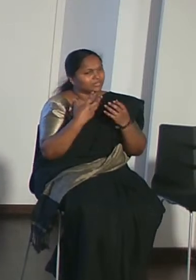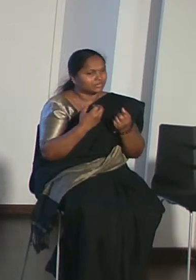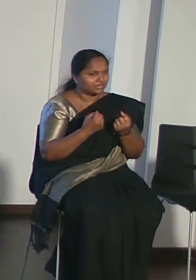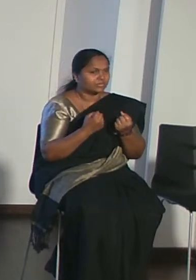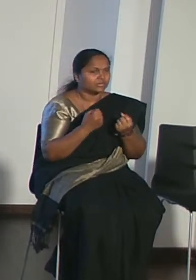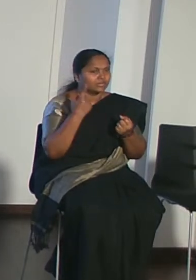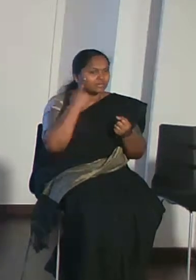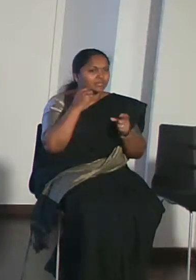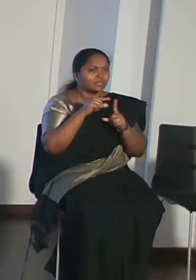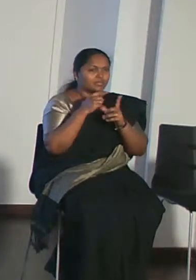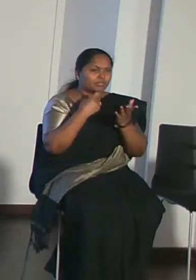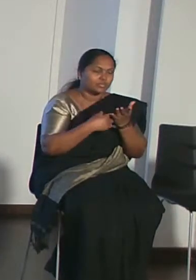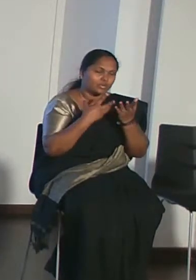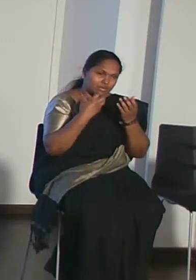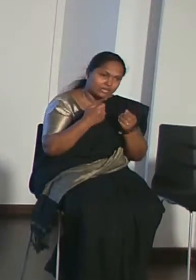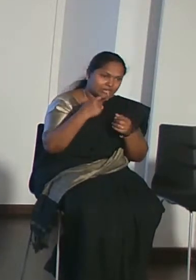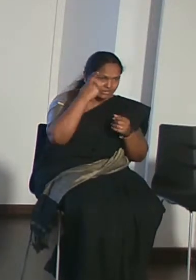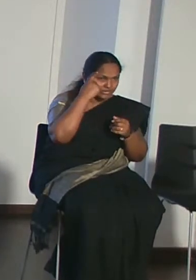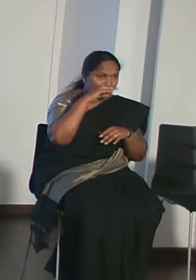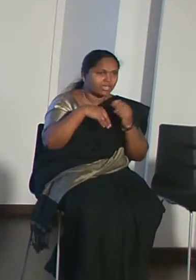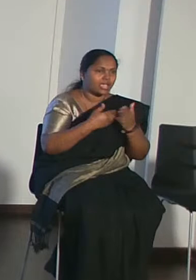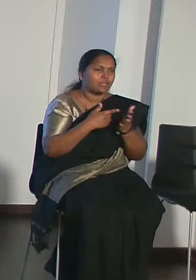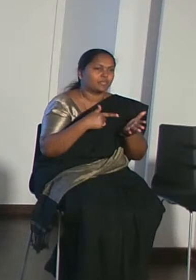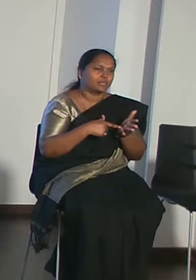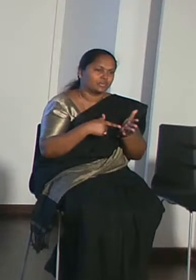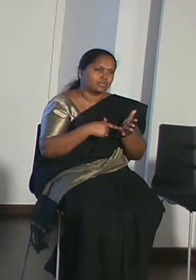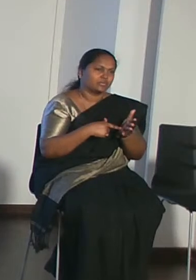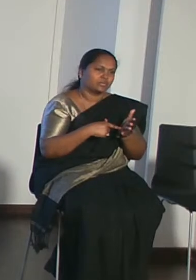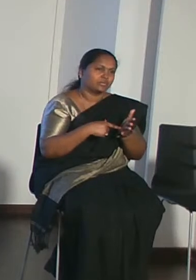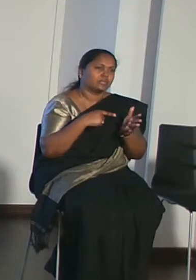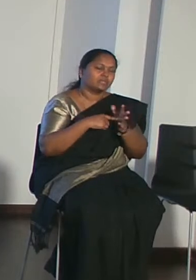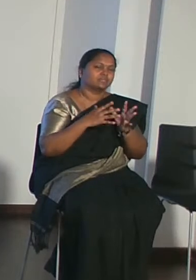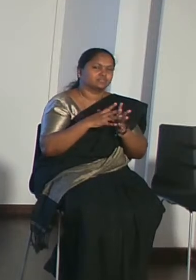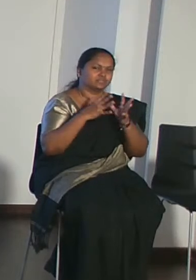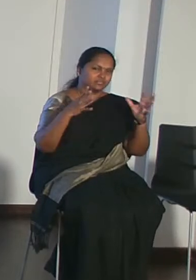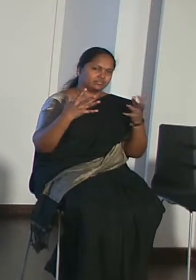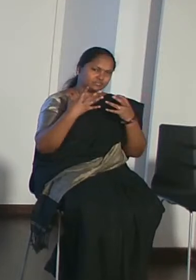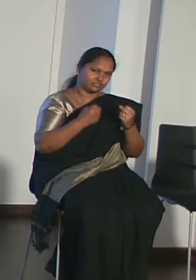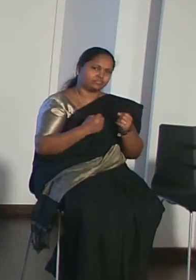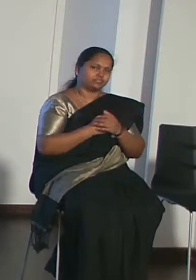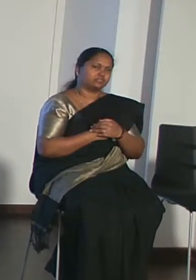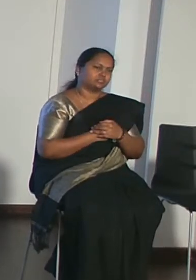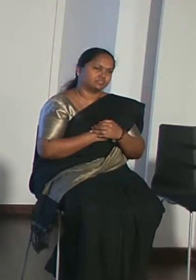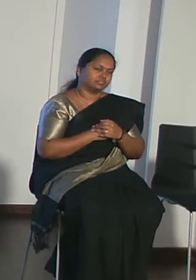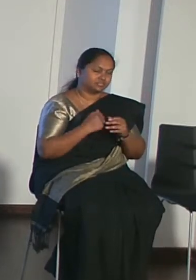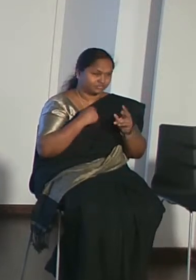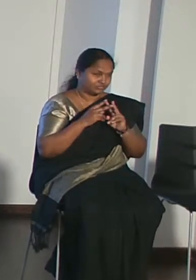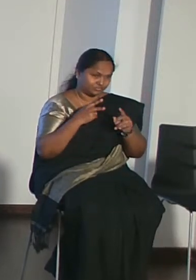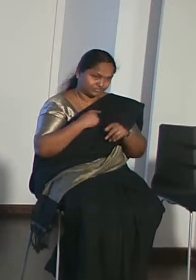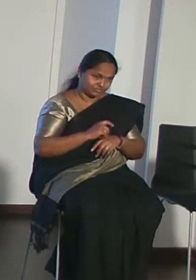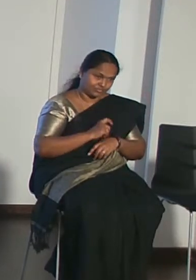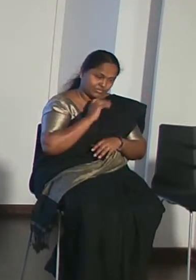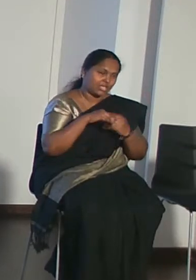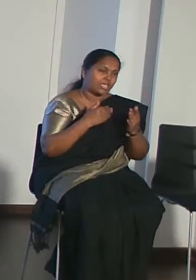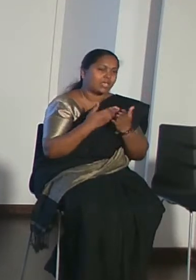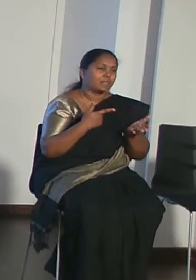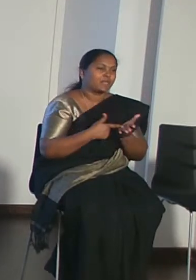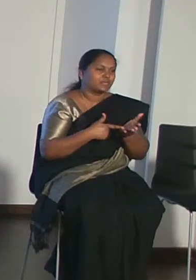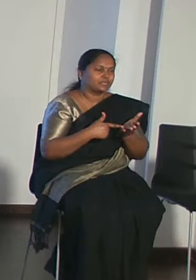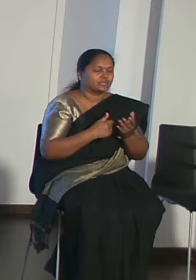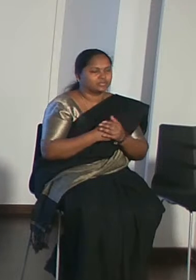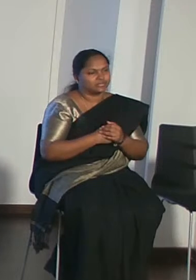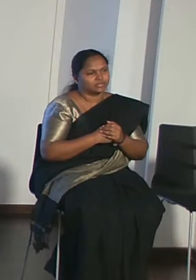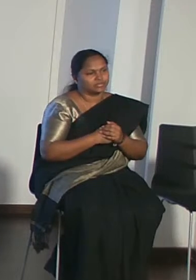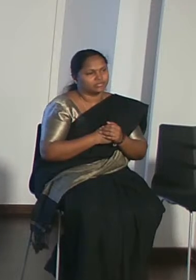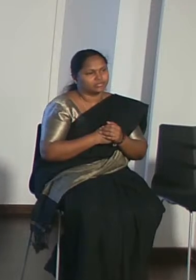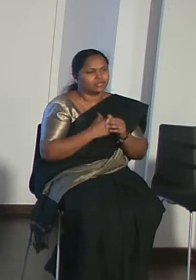we've always been thinking about, and that much I am very confident about. And